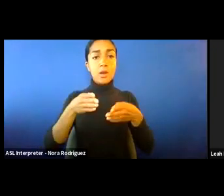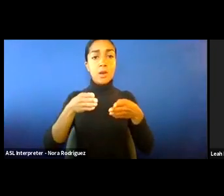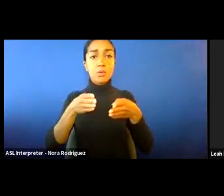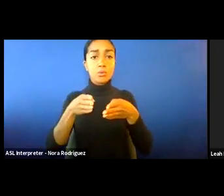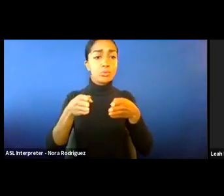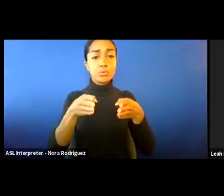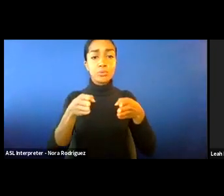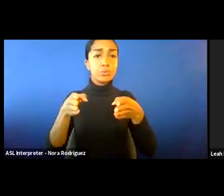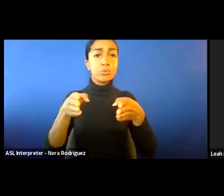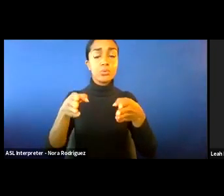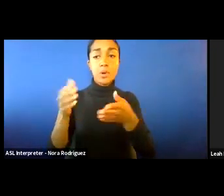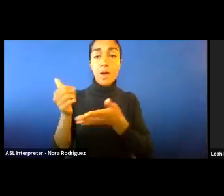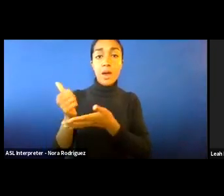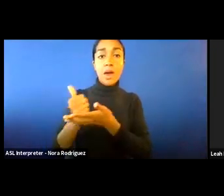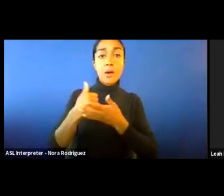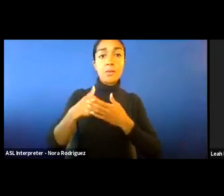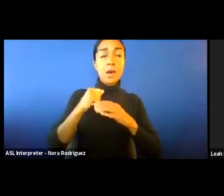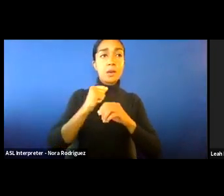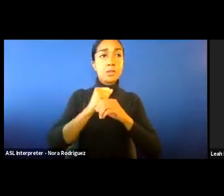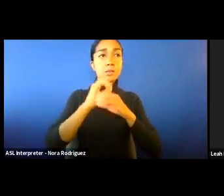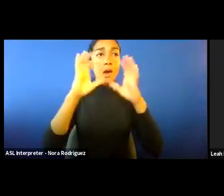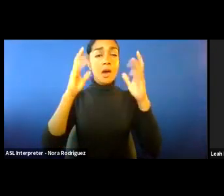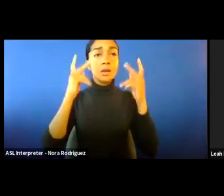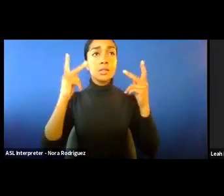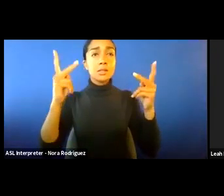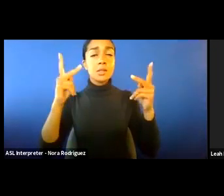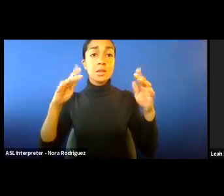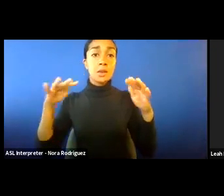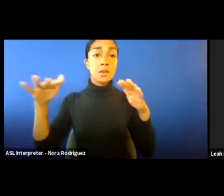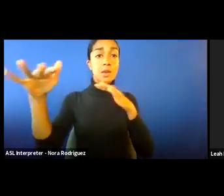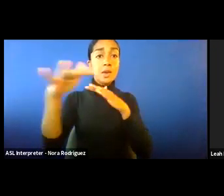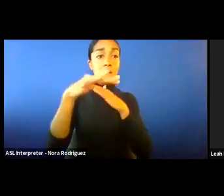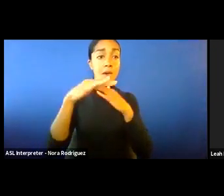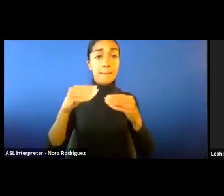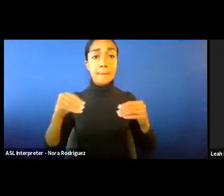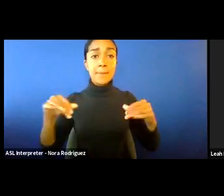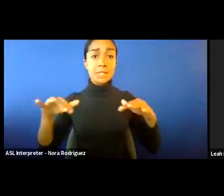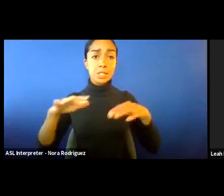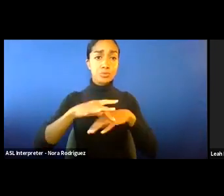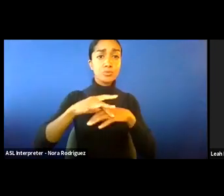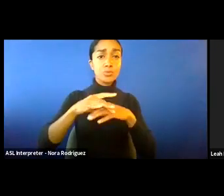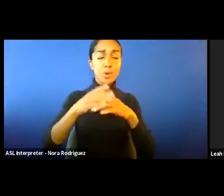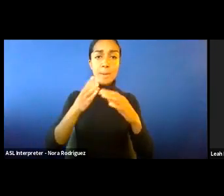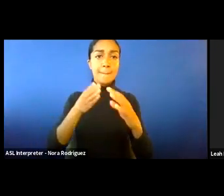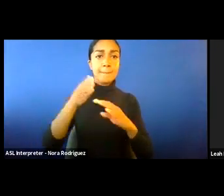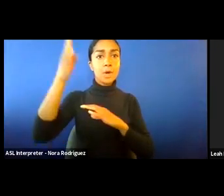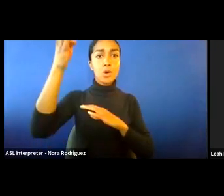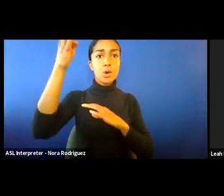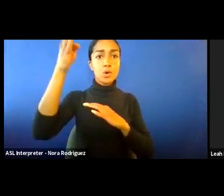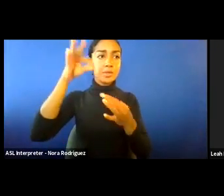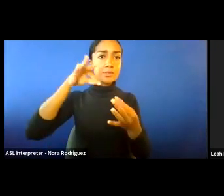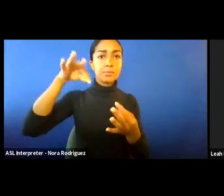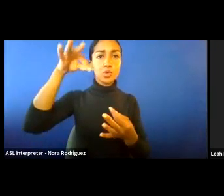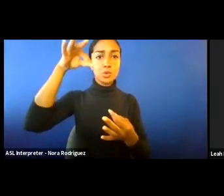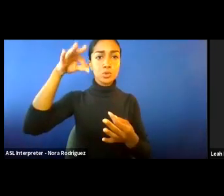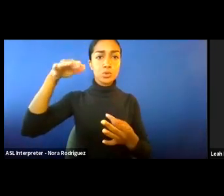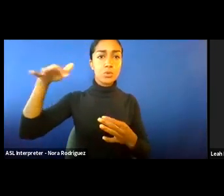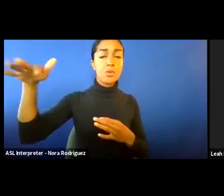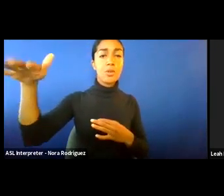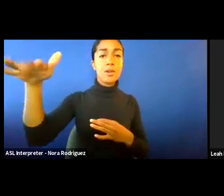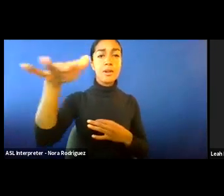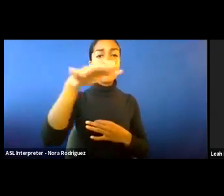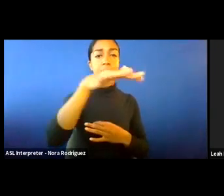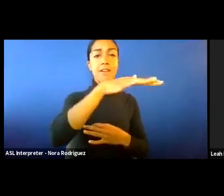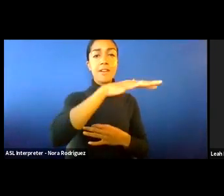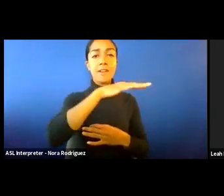beyond the material, physical plane that we find ourselves in most moments, and into the